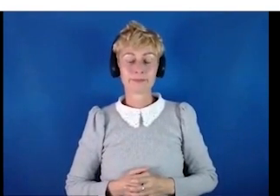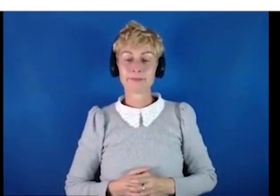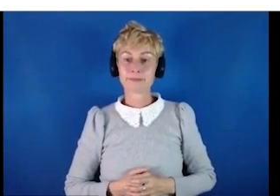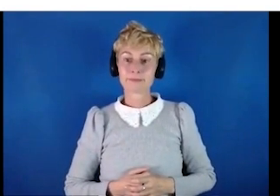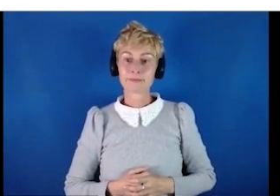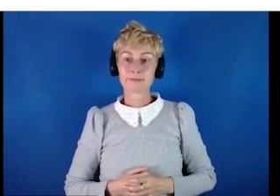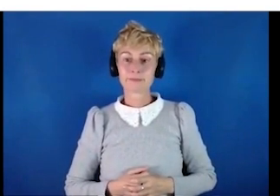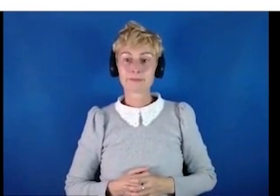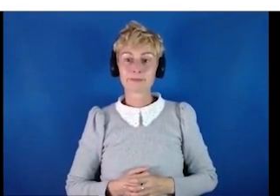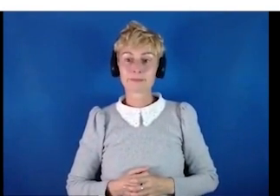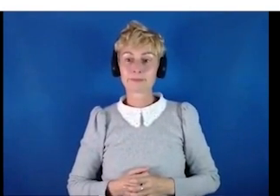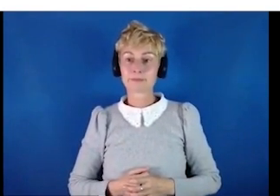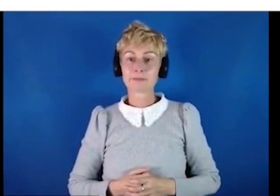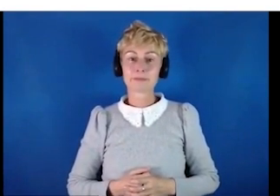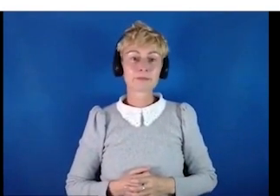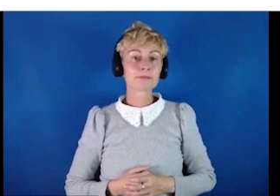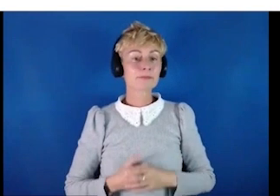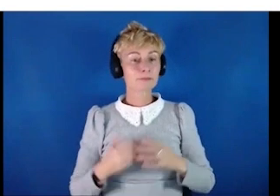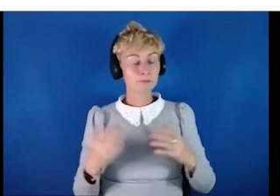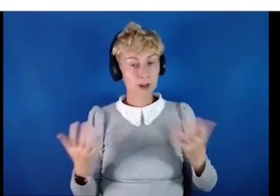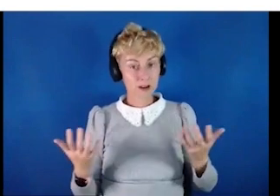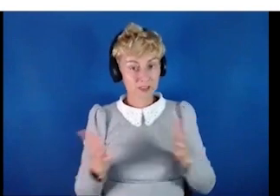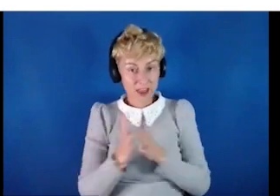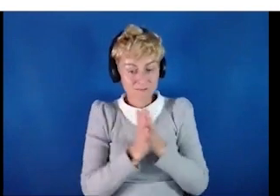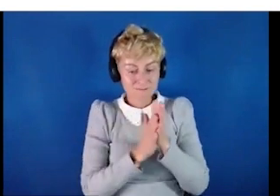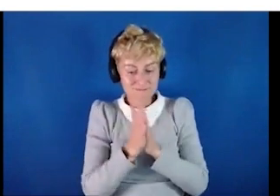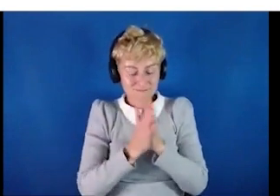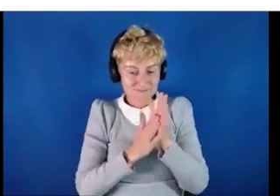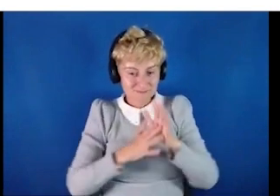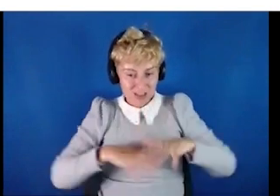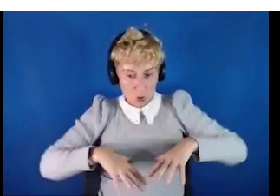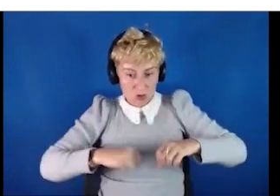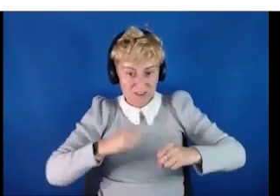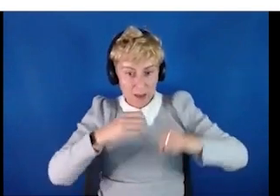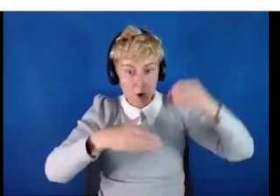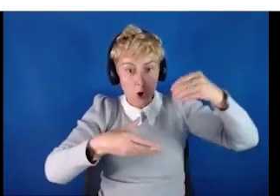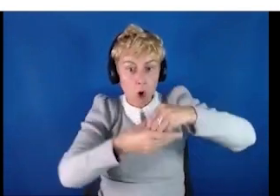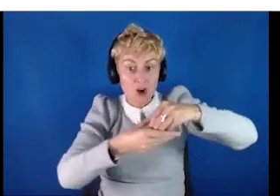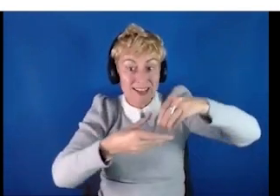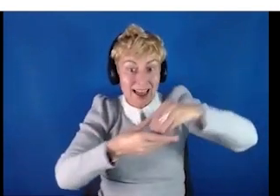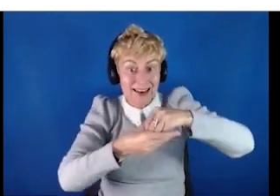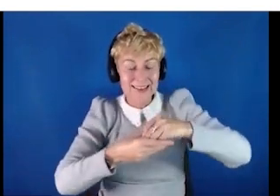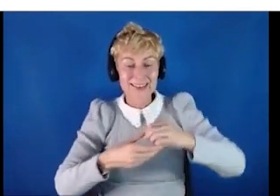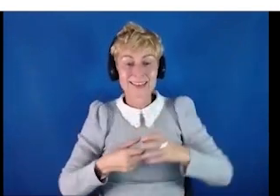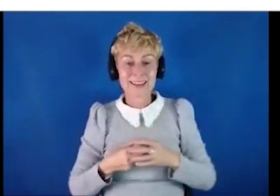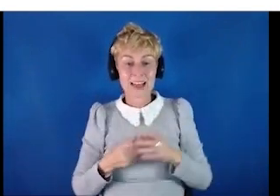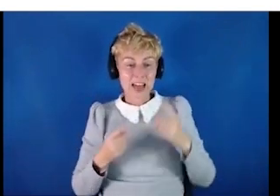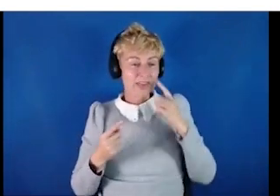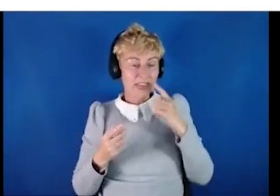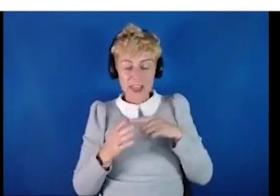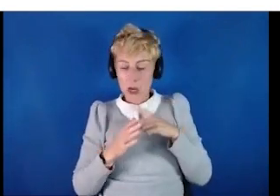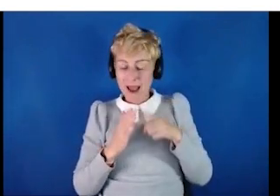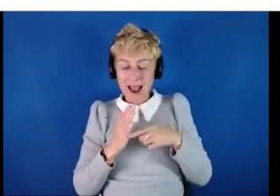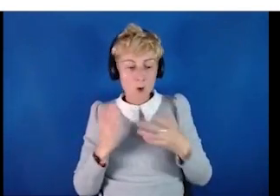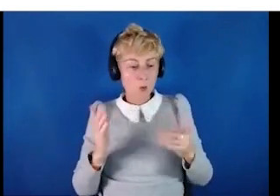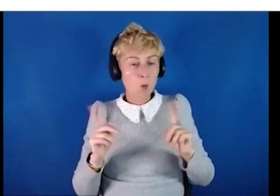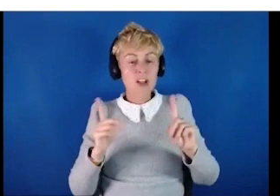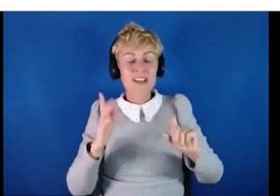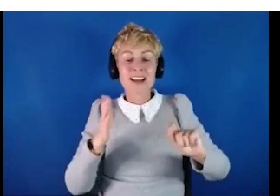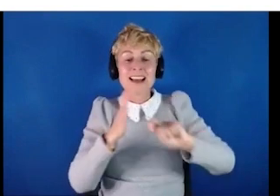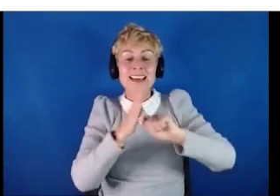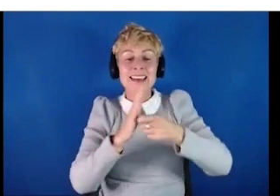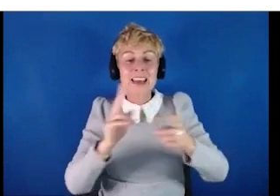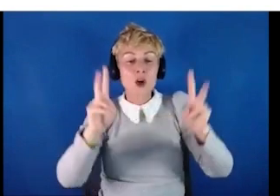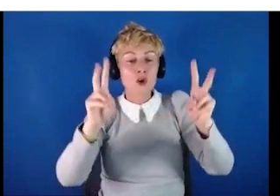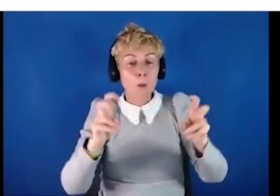And then we started to develop the content itself, thinking about key topical areas, again, that were also